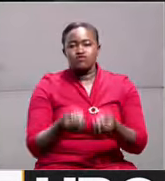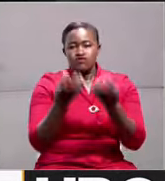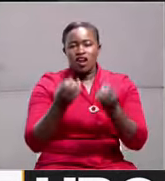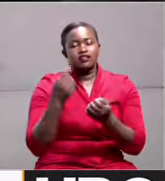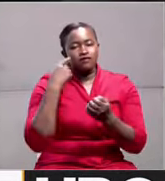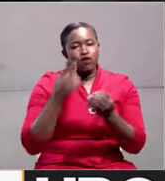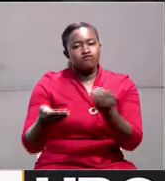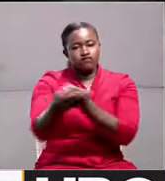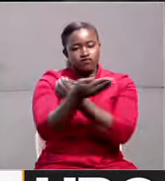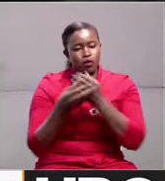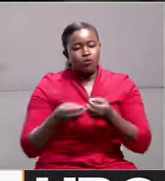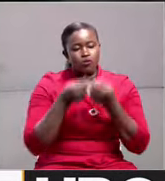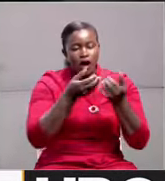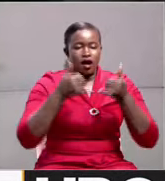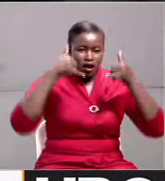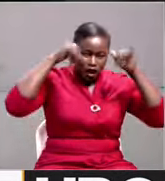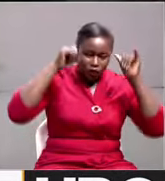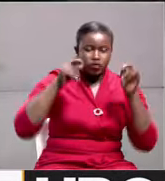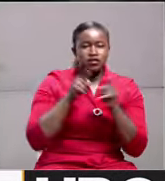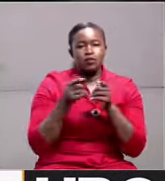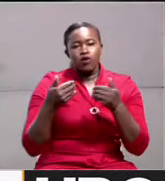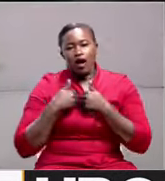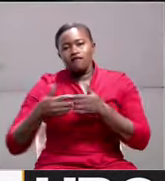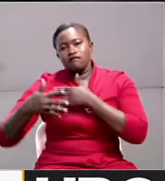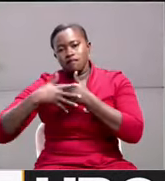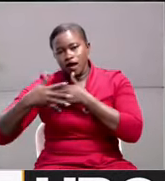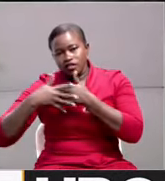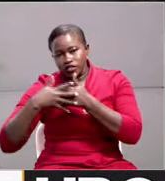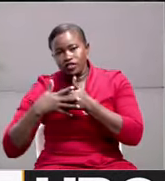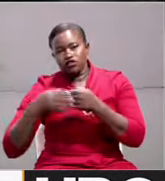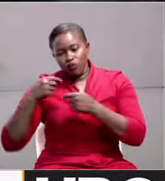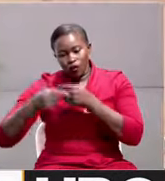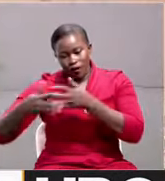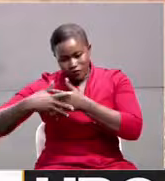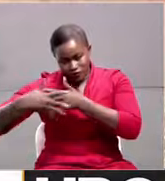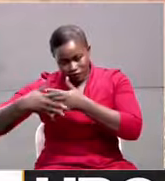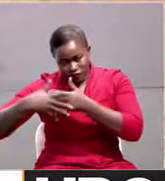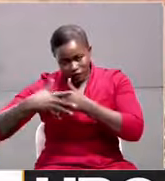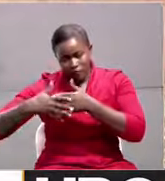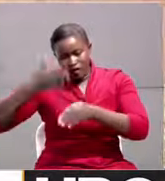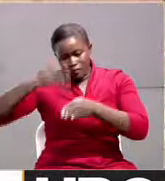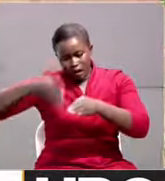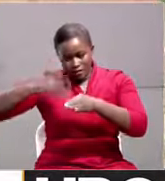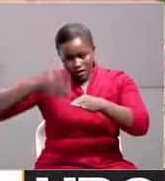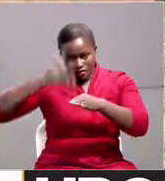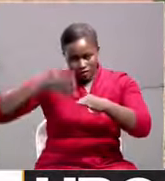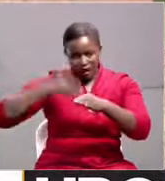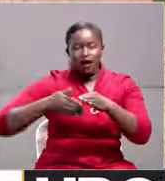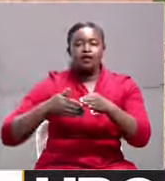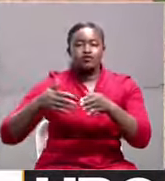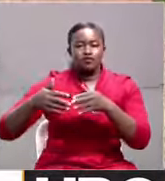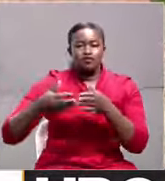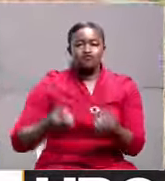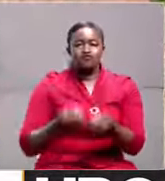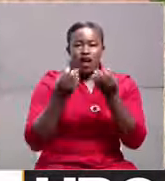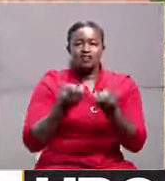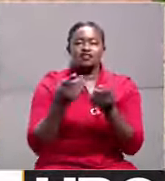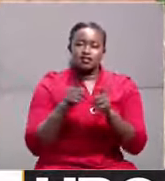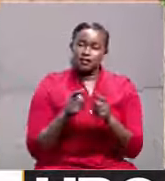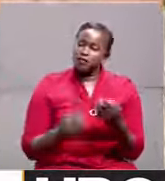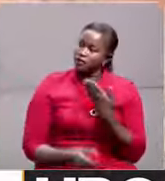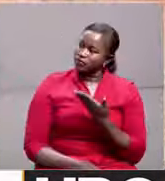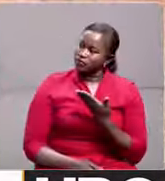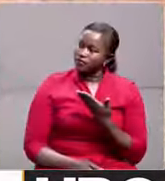ikitagaburente tuine mashini yo kukitera konka igiye katukagira kero mu